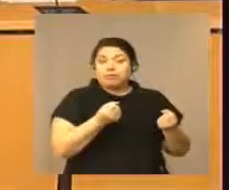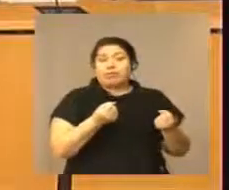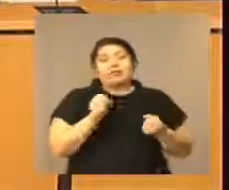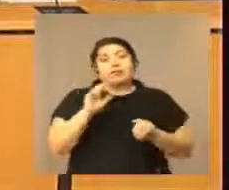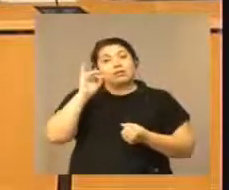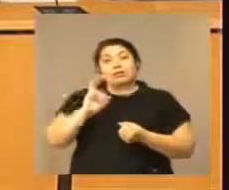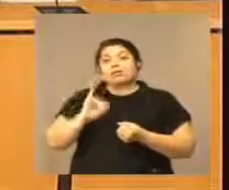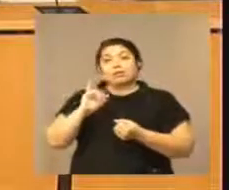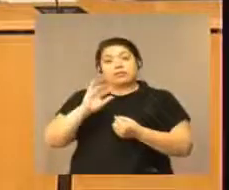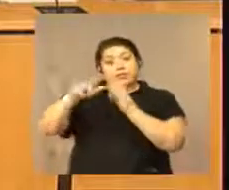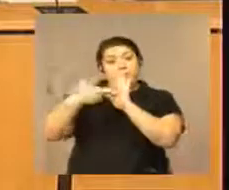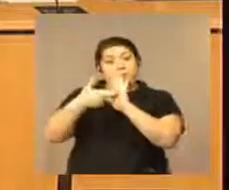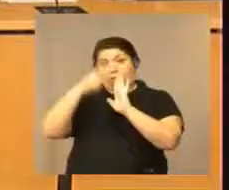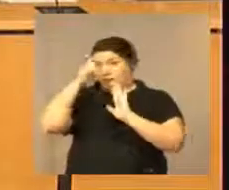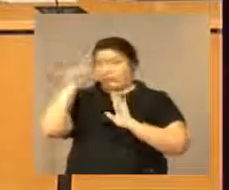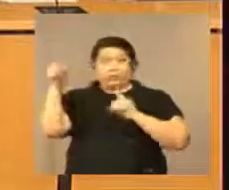of each provider are different?